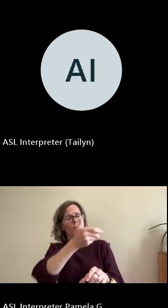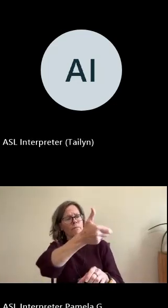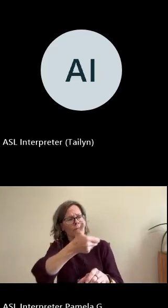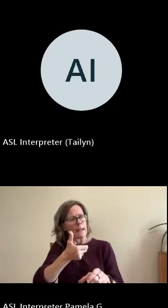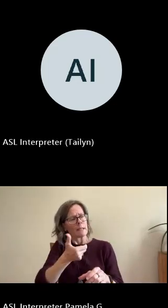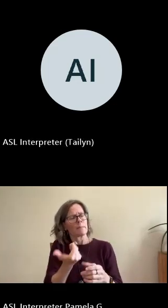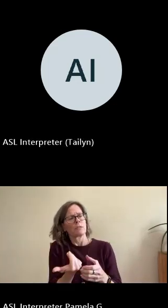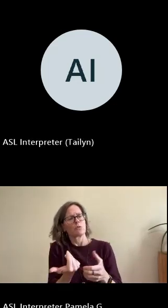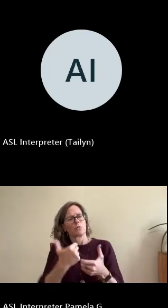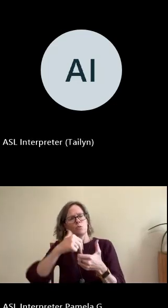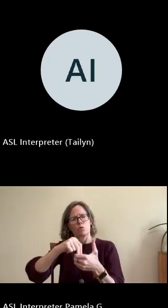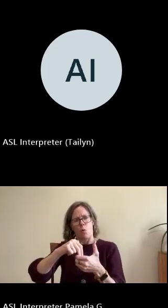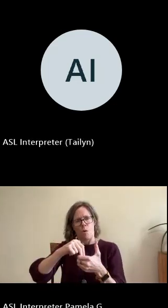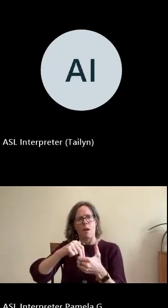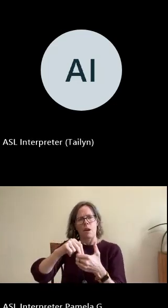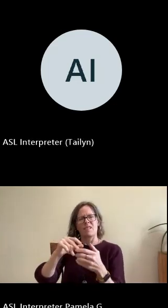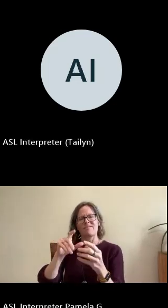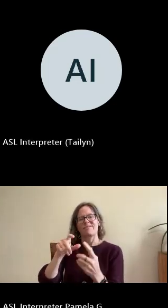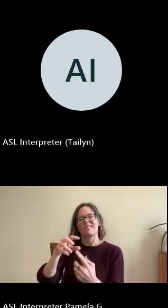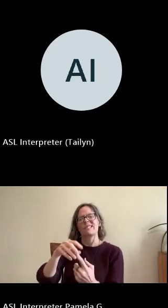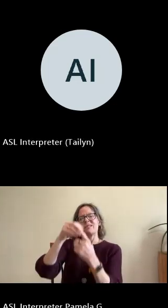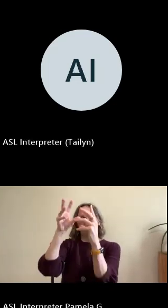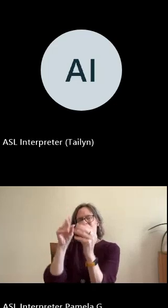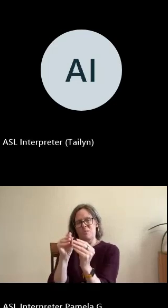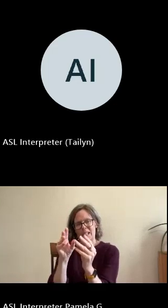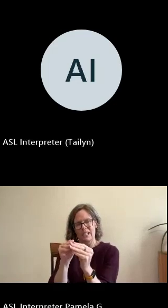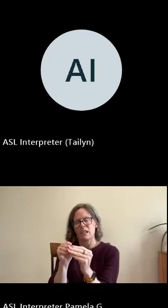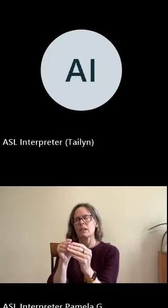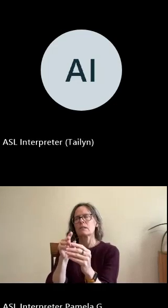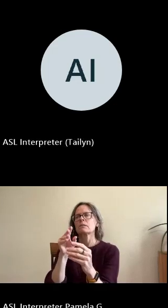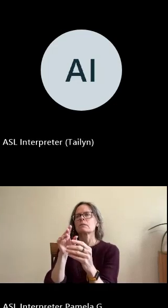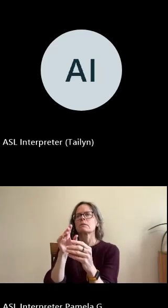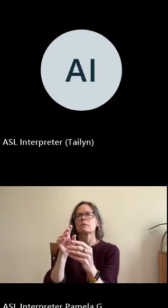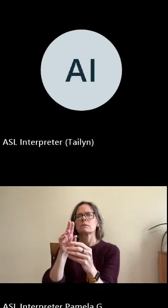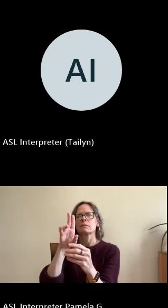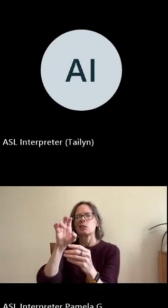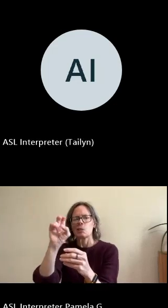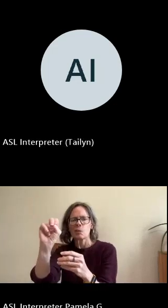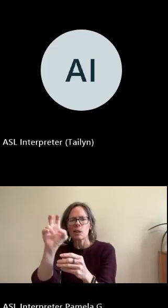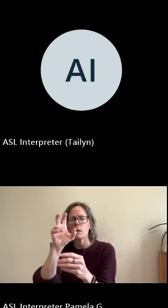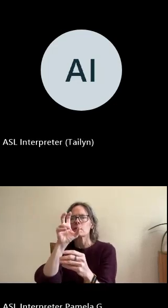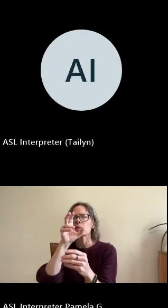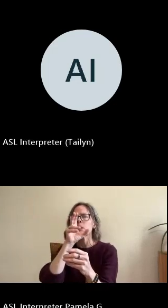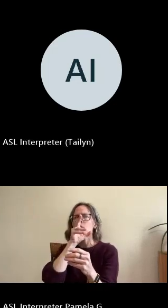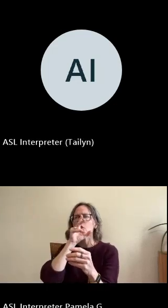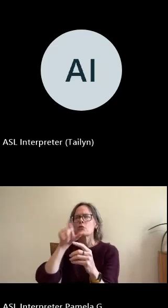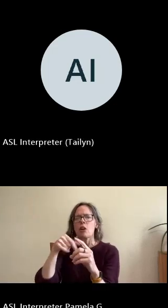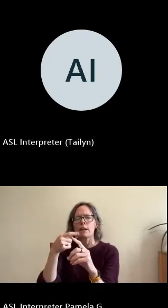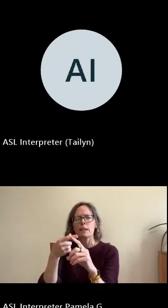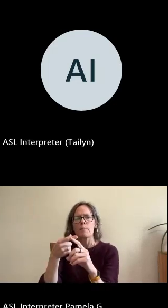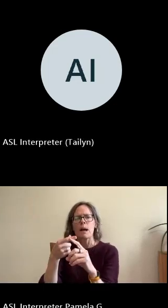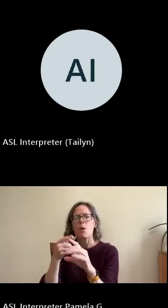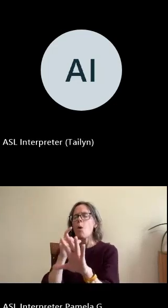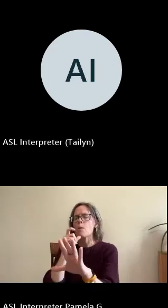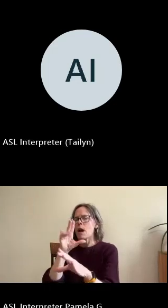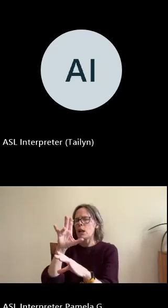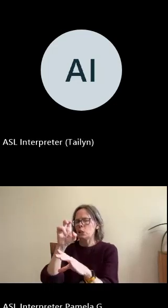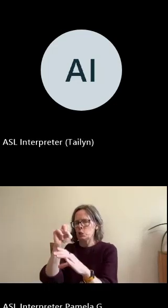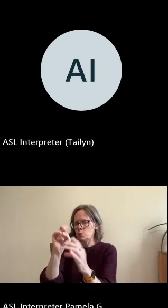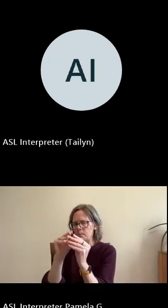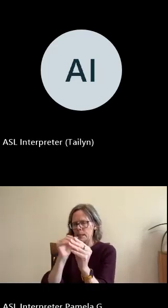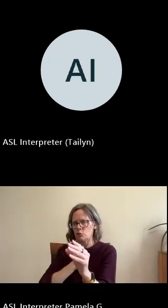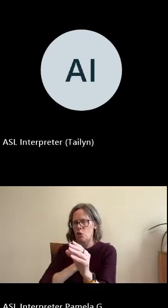where other coworkers were sharing about their experience of not getting enough time off after having a child and